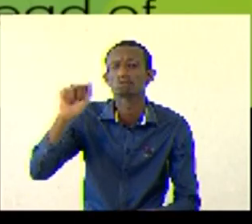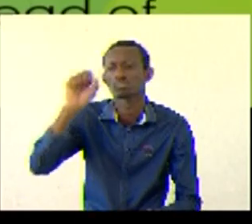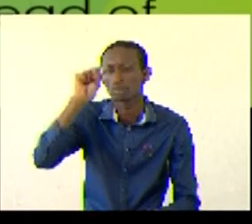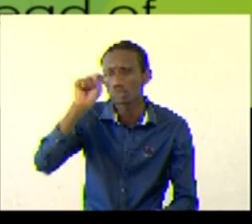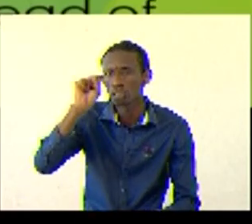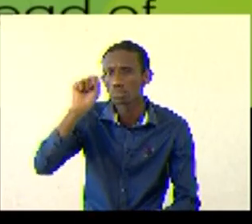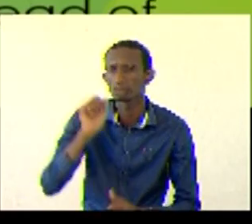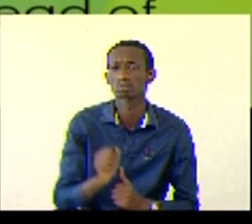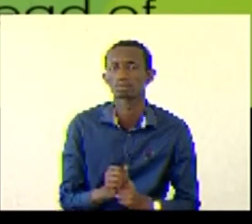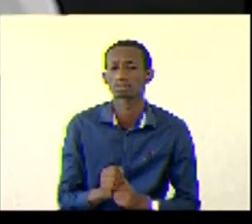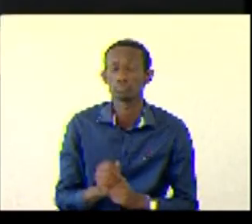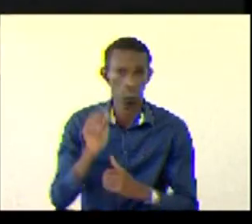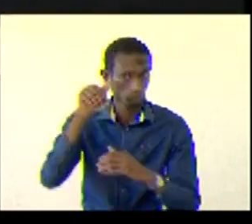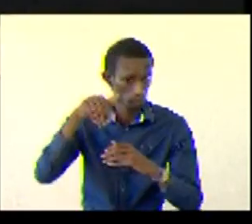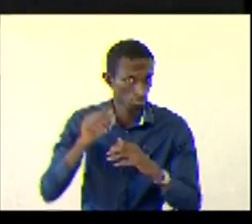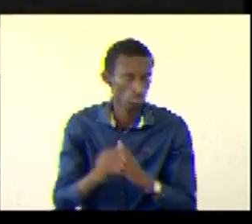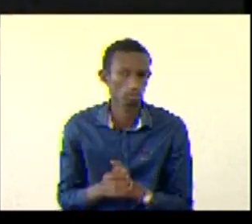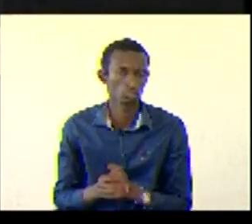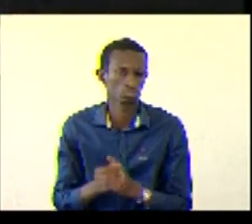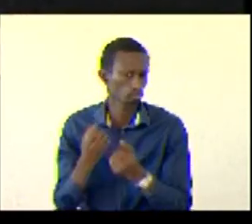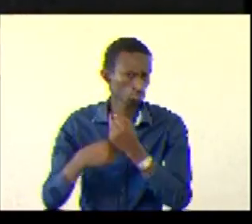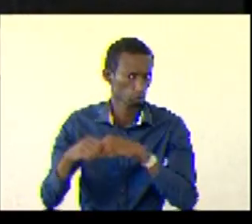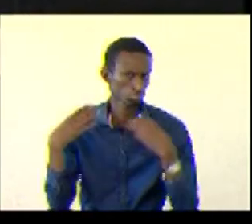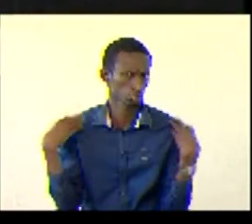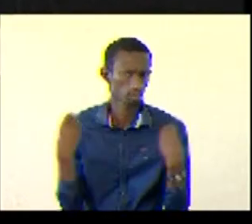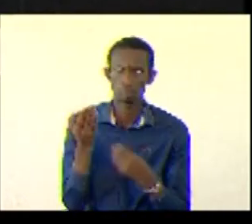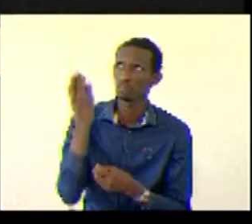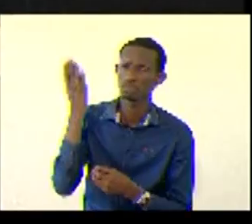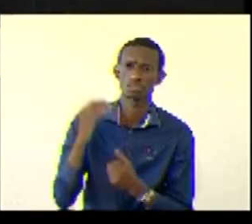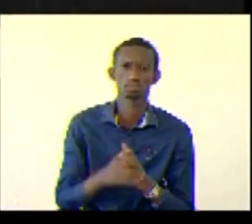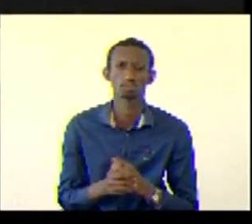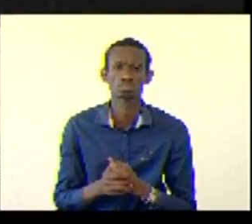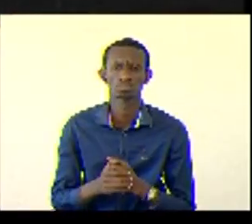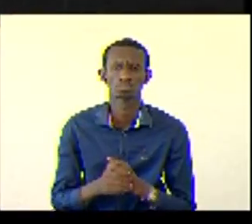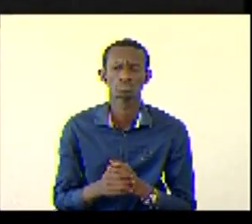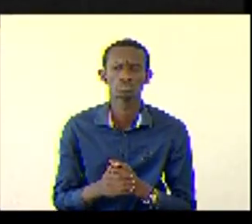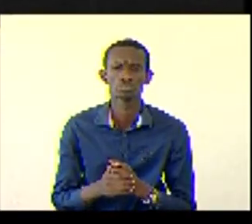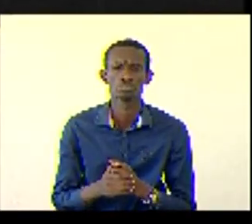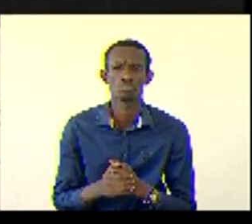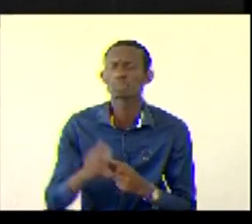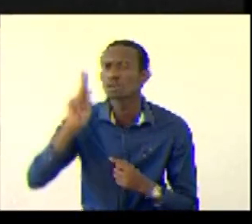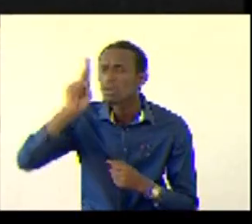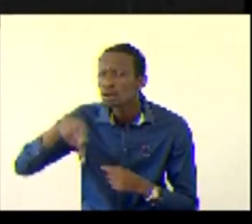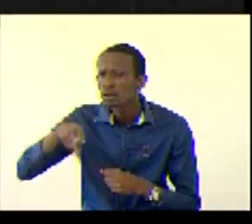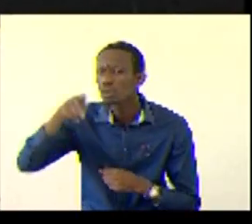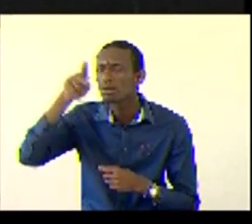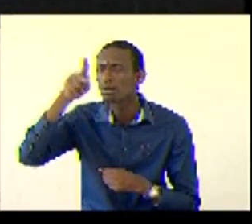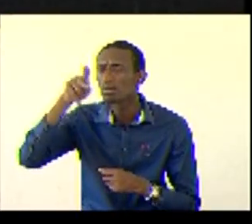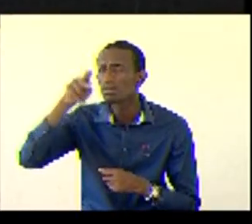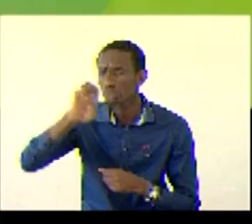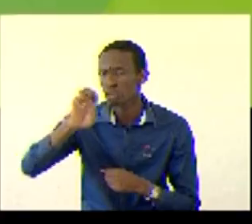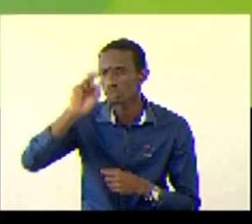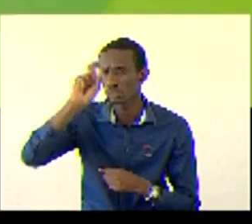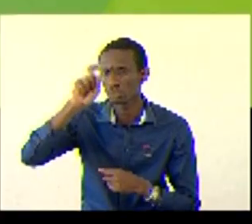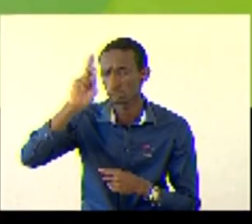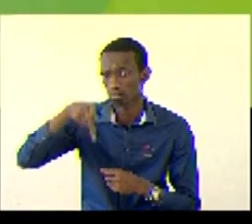So what was the experiment, if you remember? The experiment is about the reaction. It is